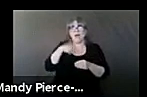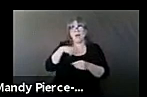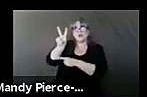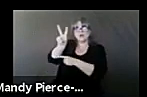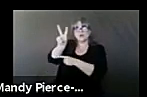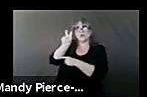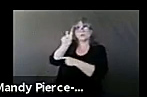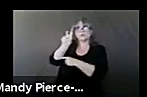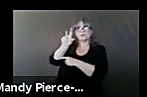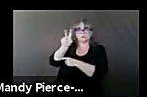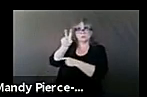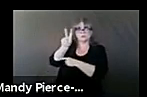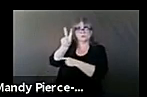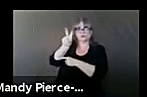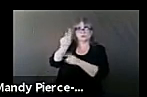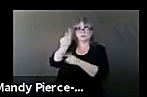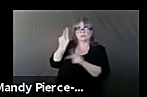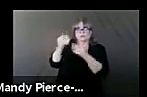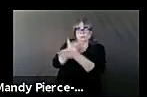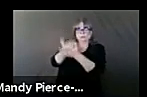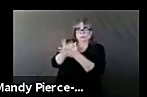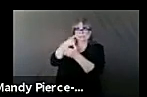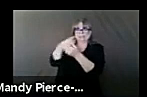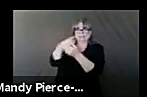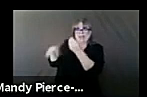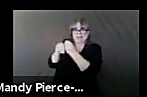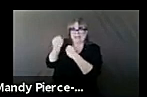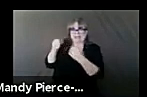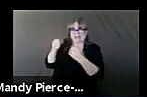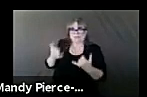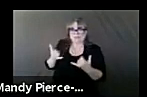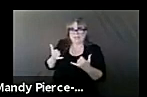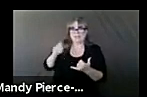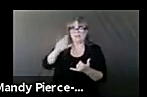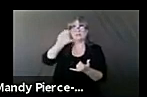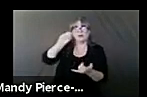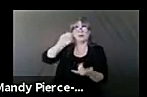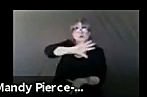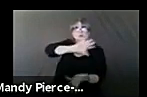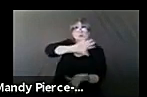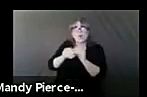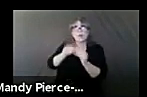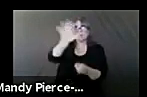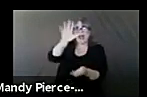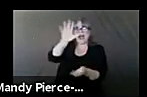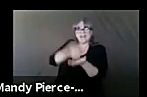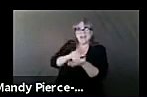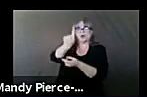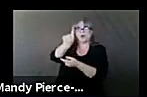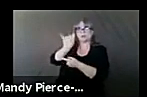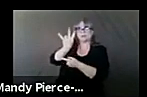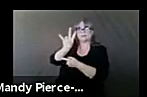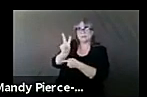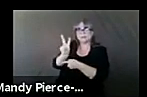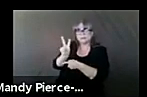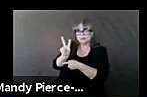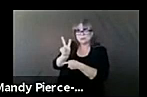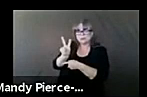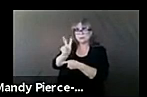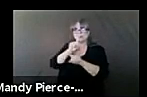of 5,172 cases. We have 52 new hospitalizations for a cumulative total